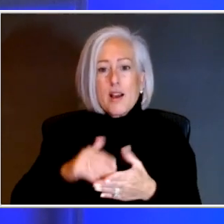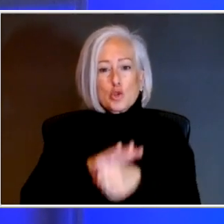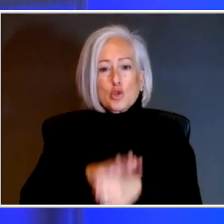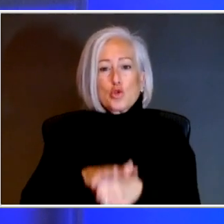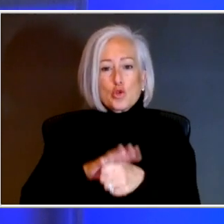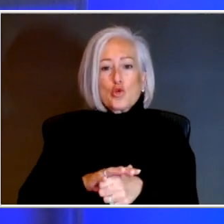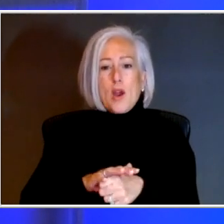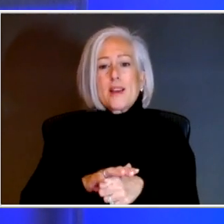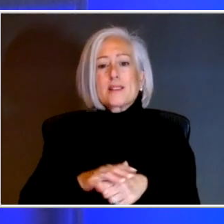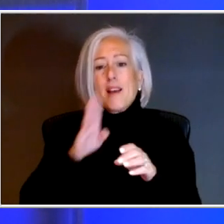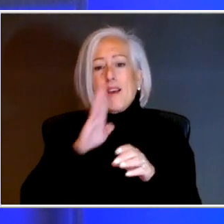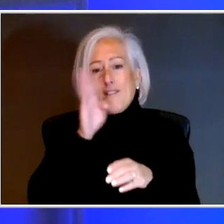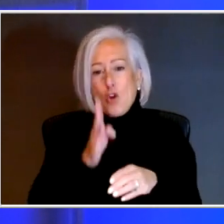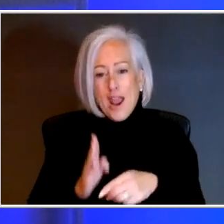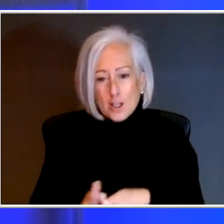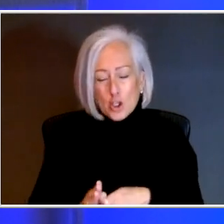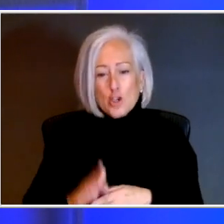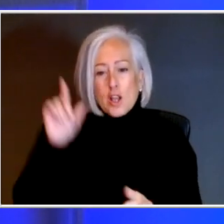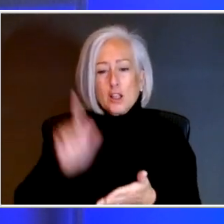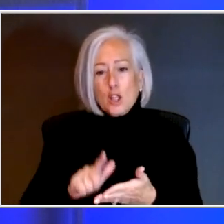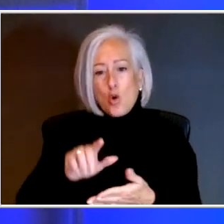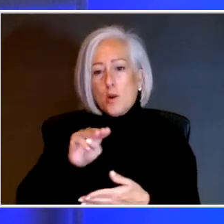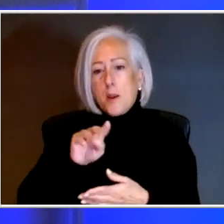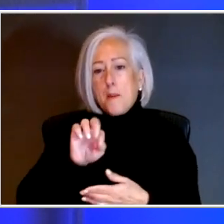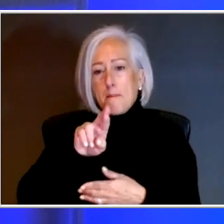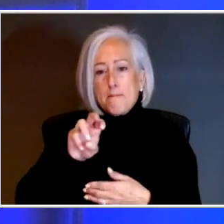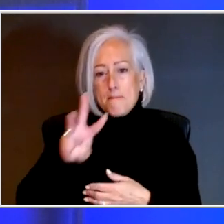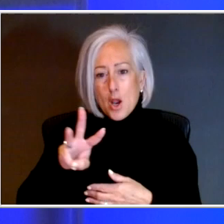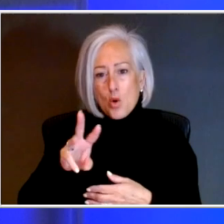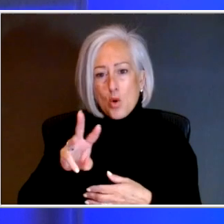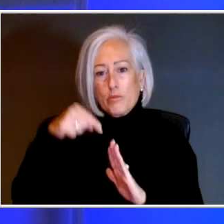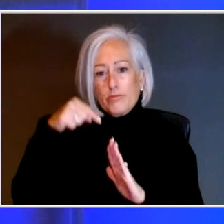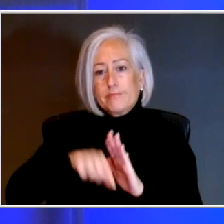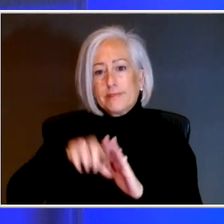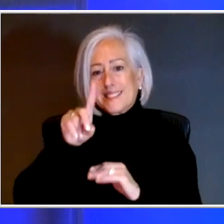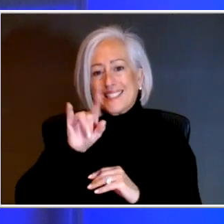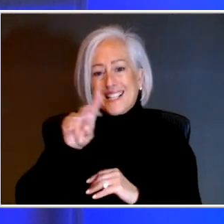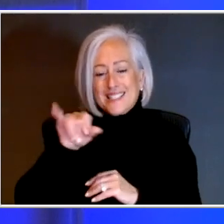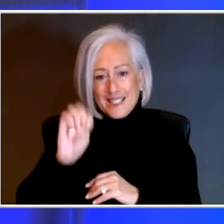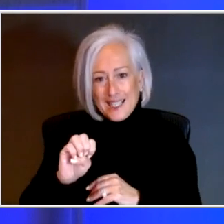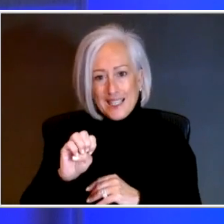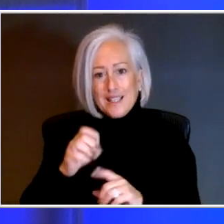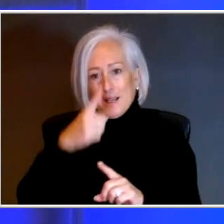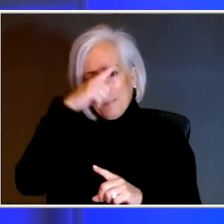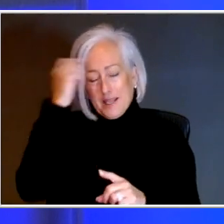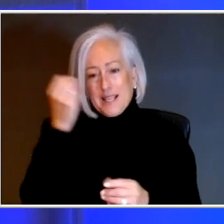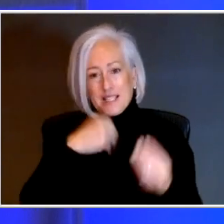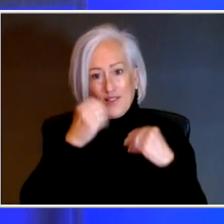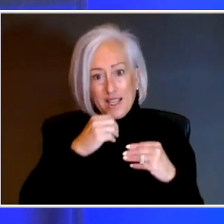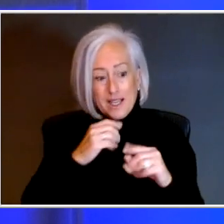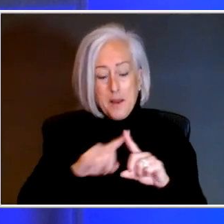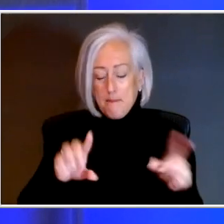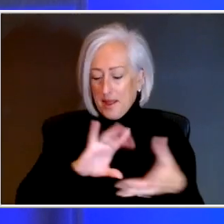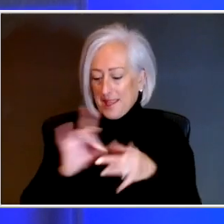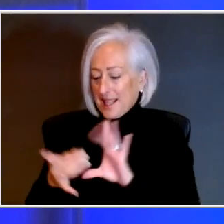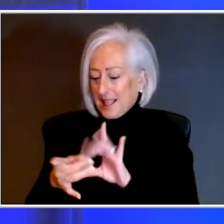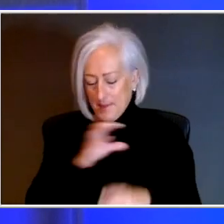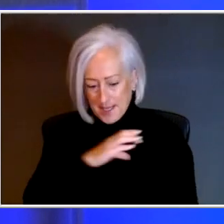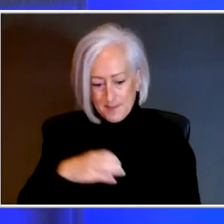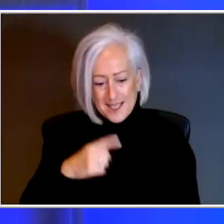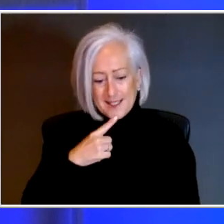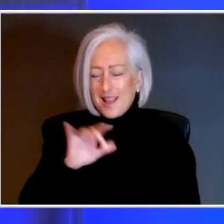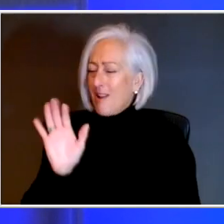mineral density, and the setting of possible disordered eating. But in 2014, the International Olympic Committee was like, wait, no, it's so much bigger than